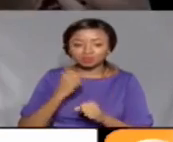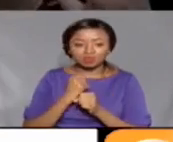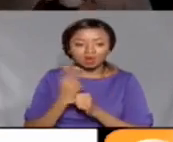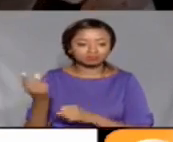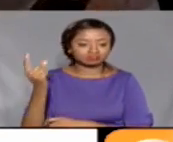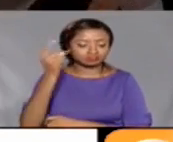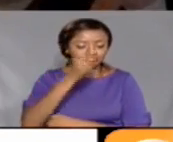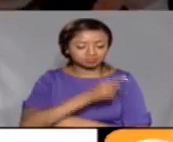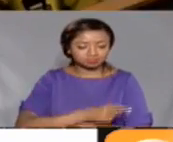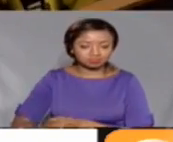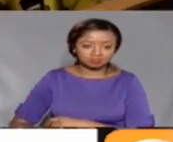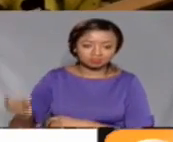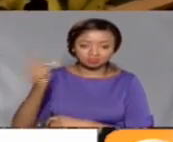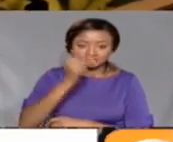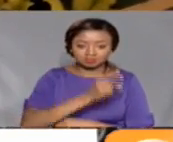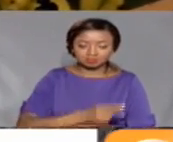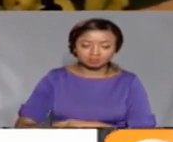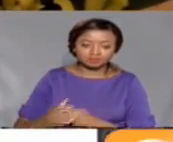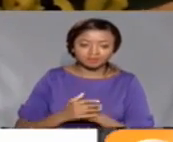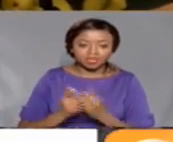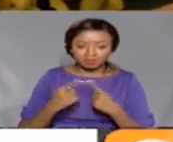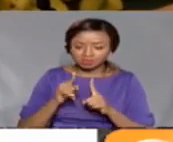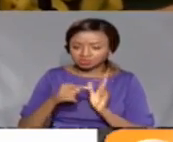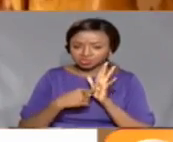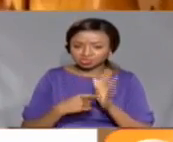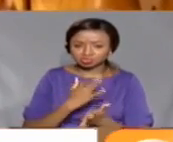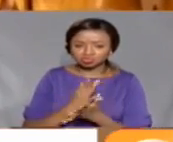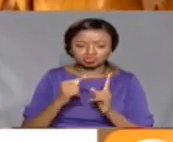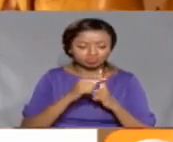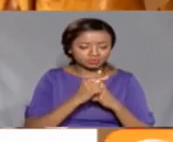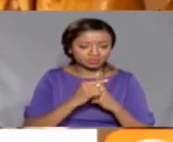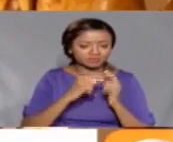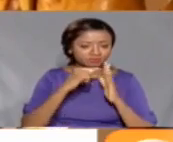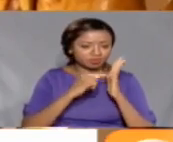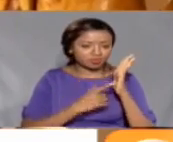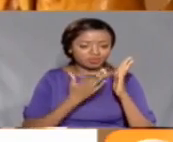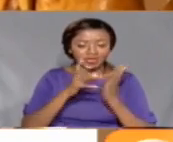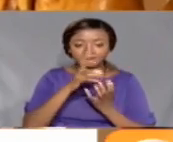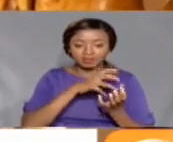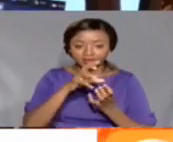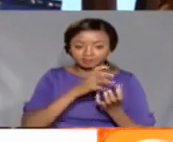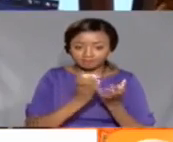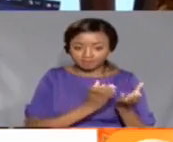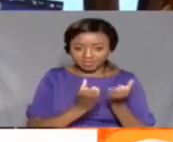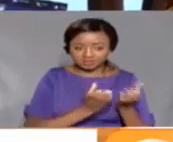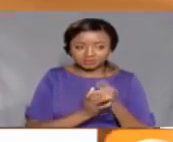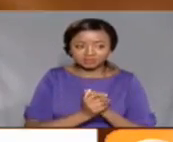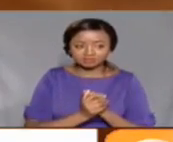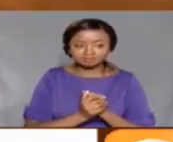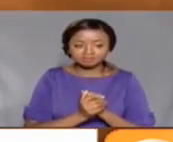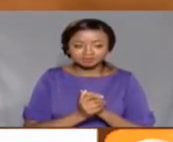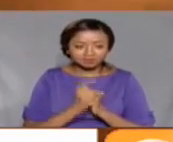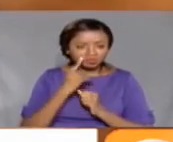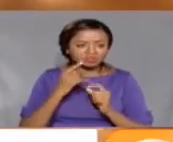The expansion drive by Quickmart may be a pointer to positive signs in the retail sector, which has seen many local